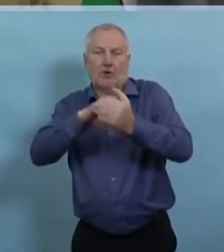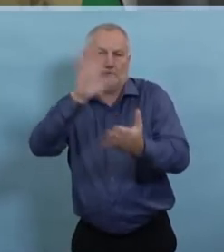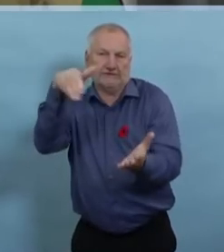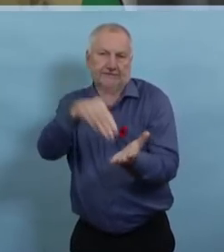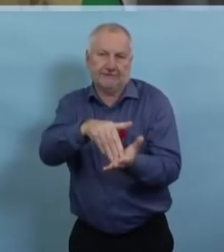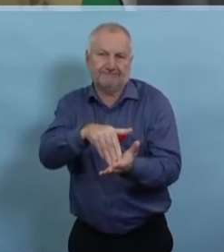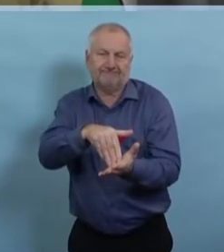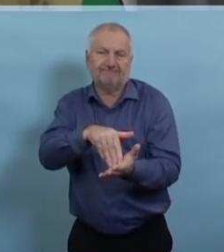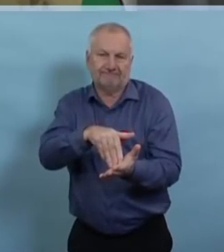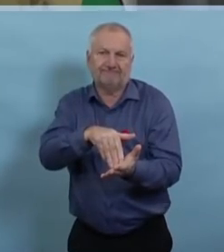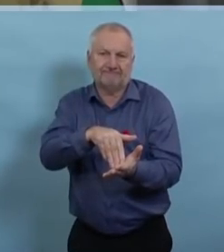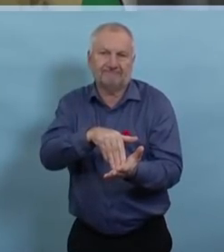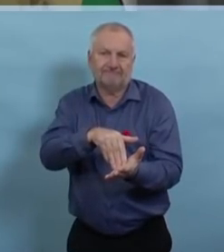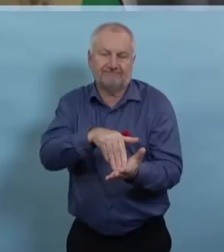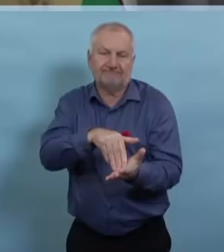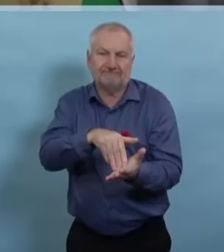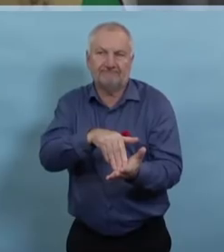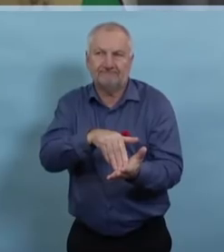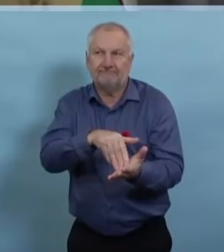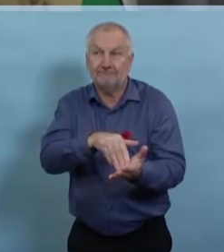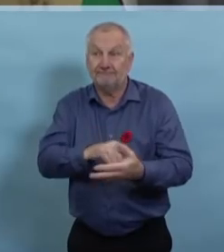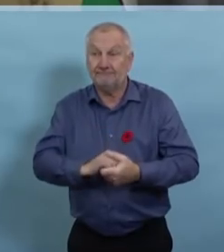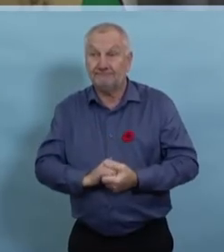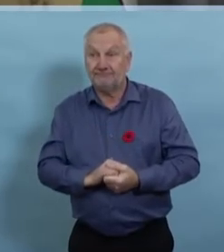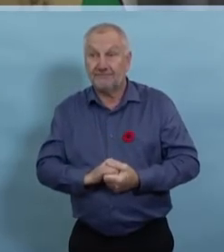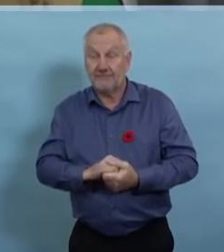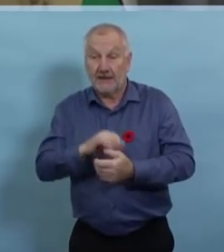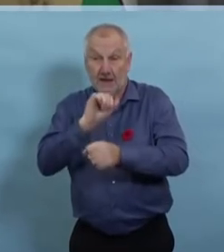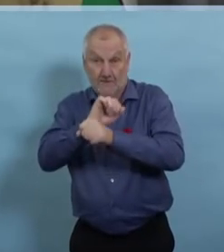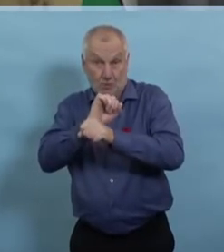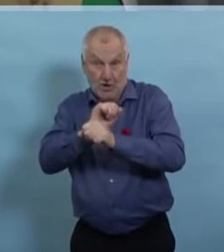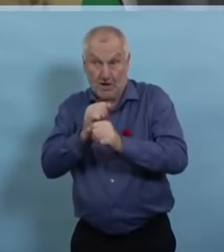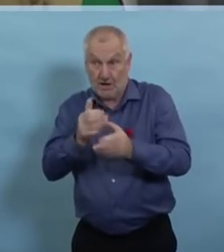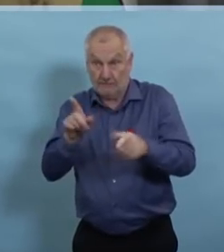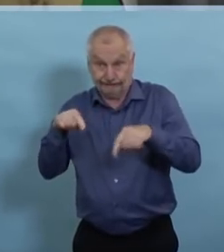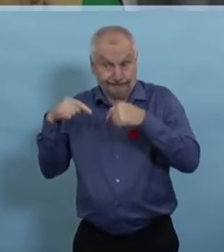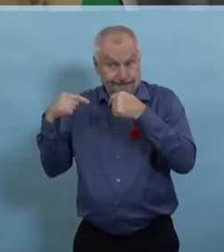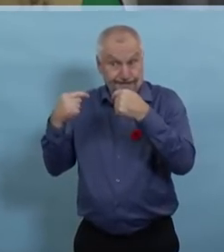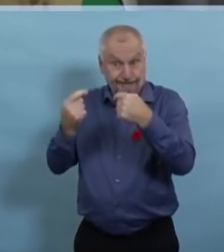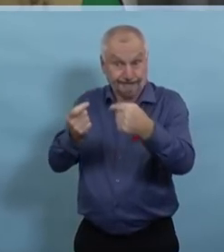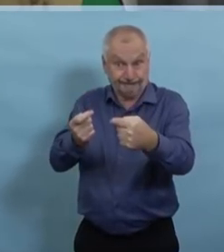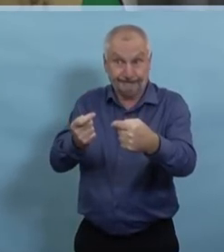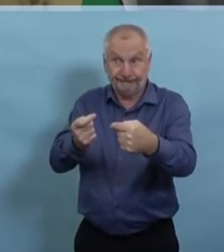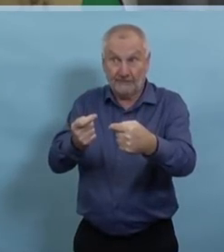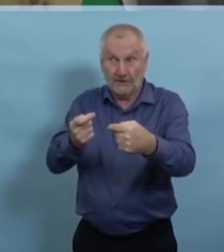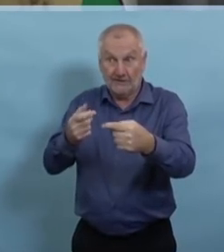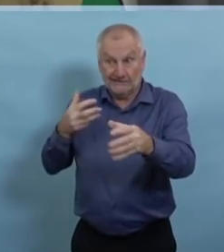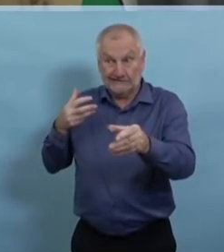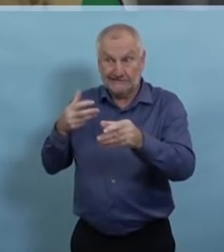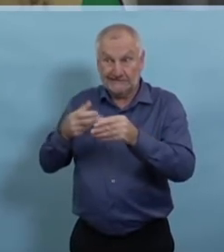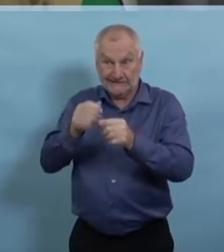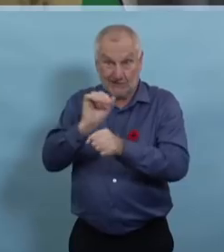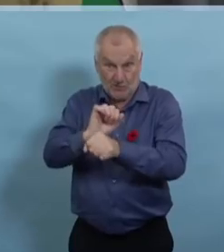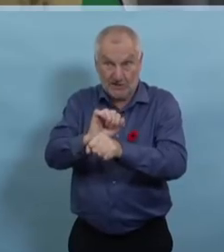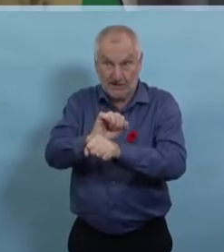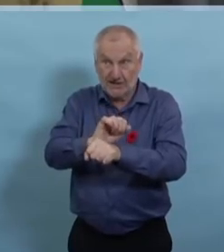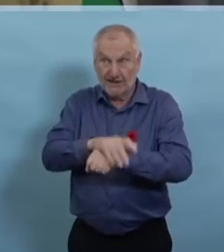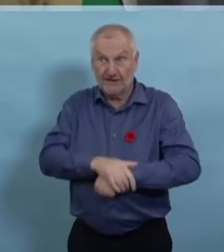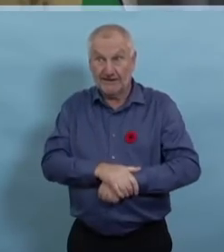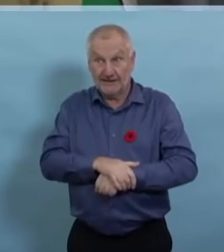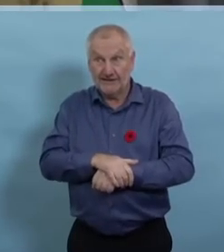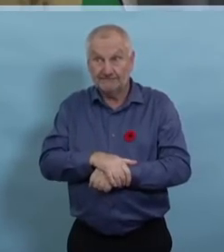the work that has been happening up until now allows us to begin the populating of it